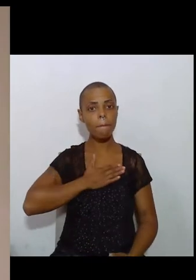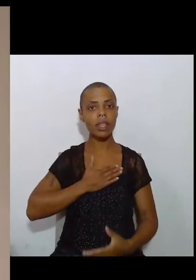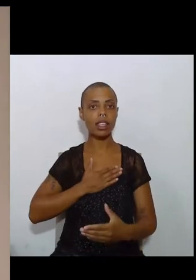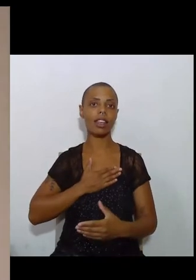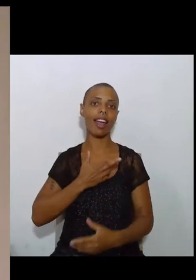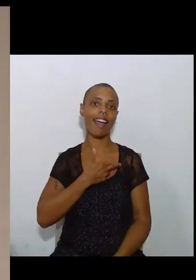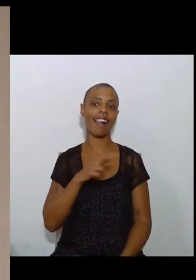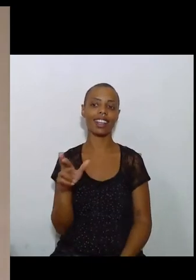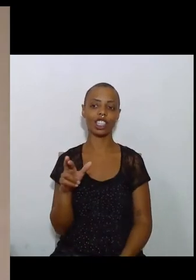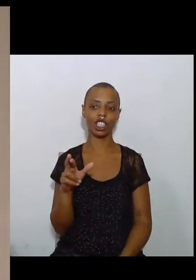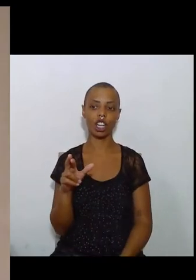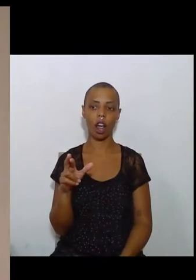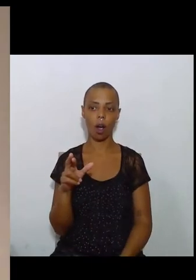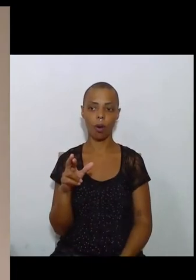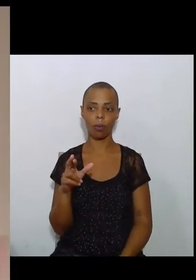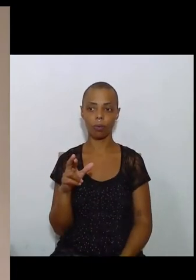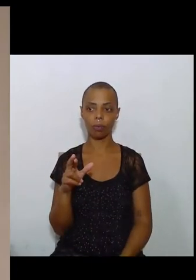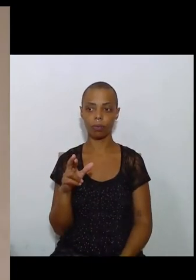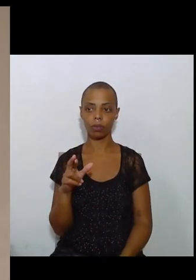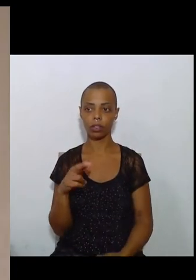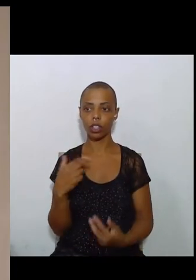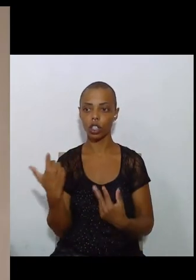my own religion